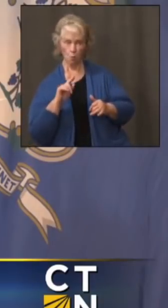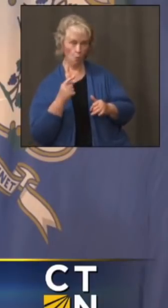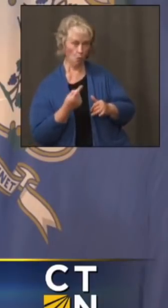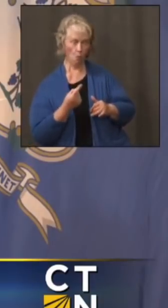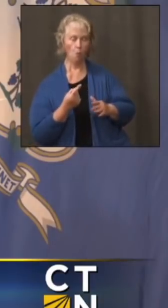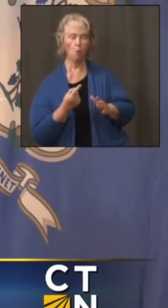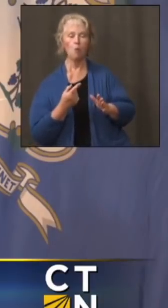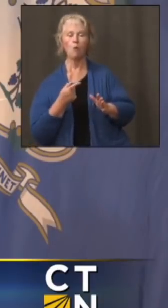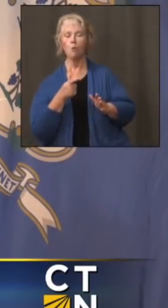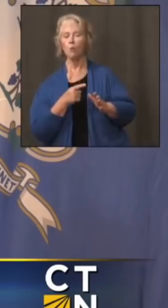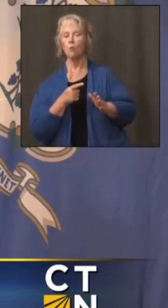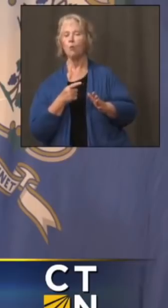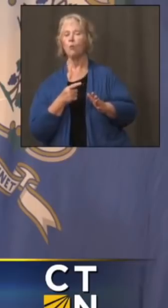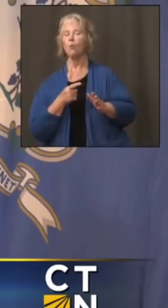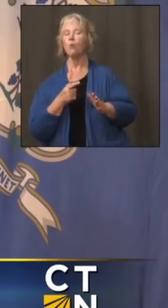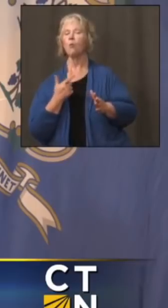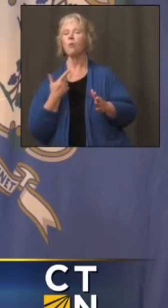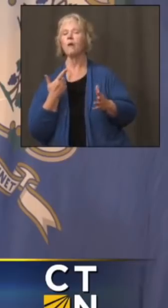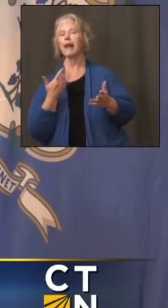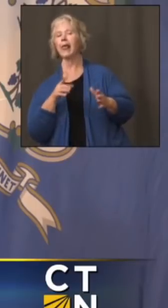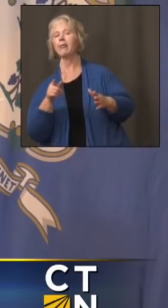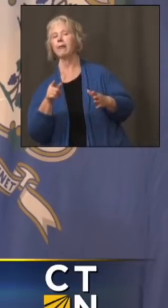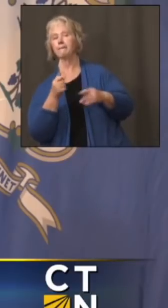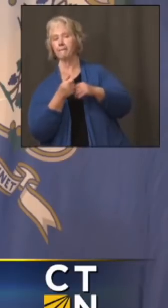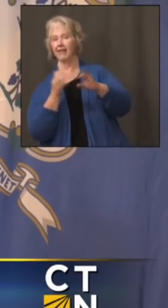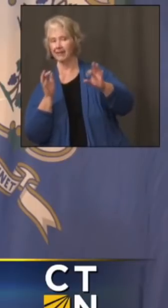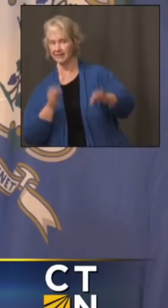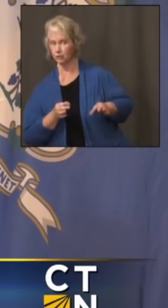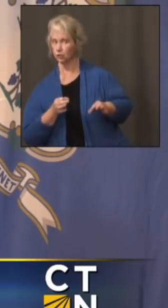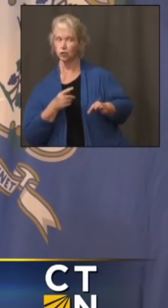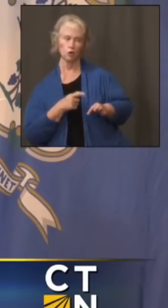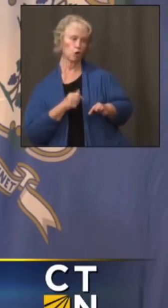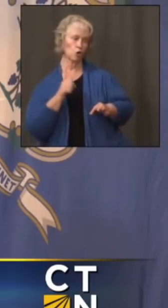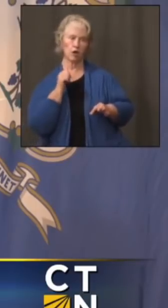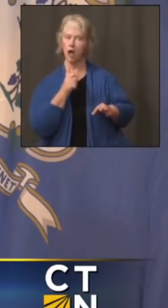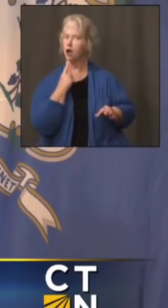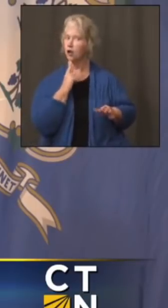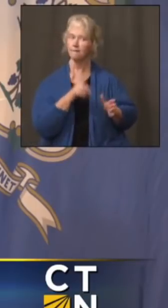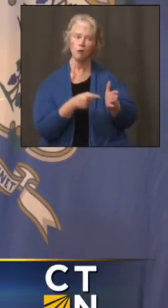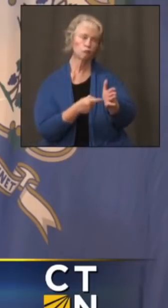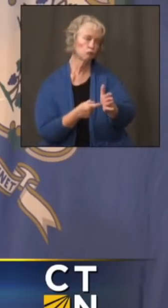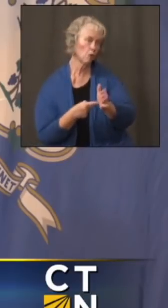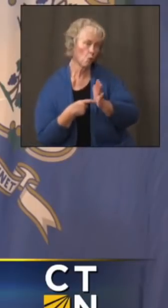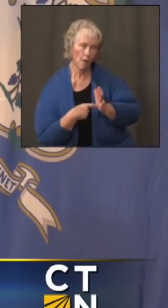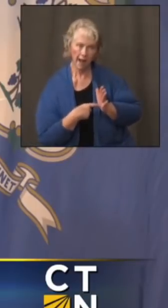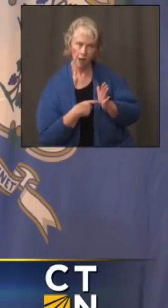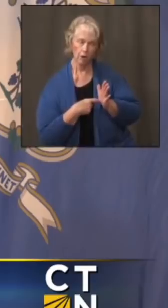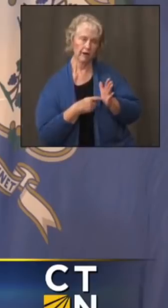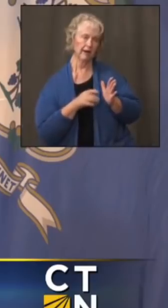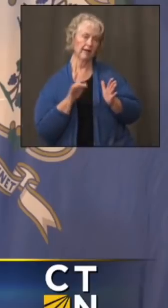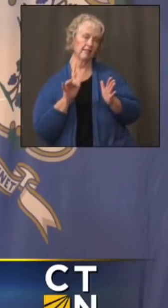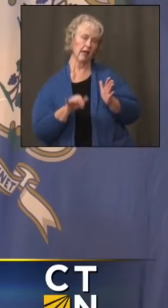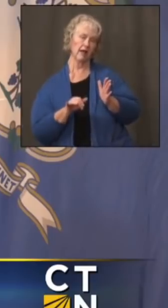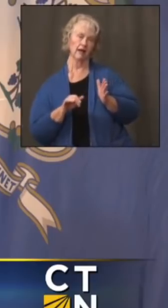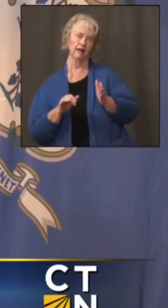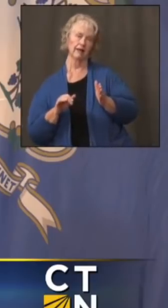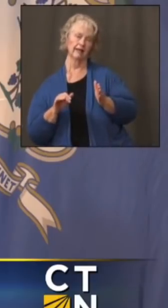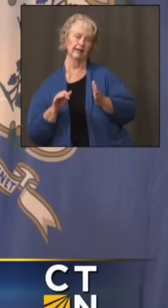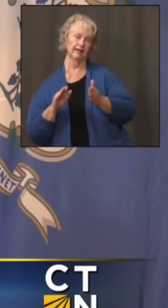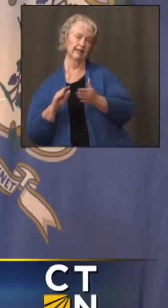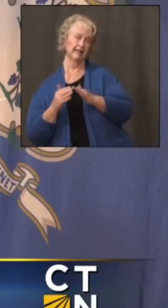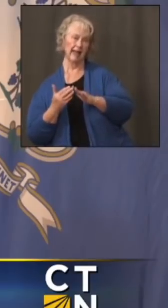them discretion. You are not talking about requiring that towns that hit